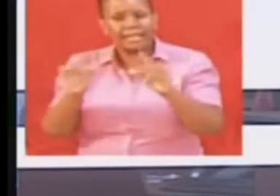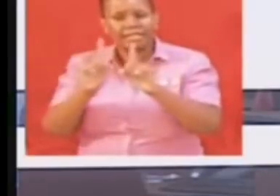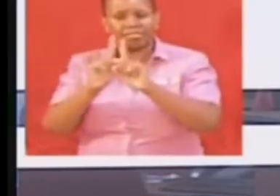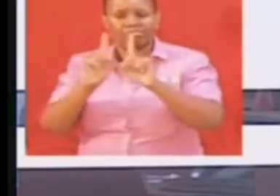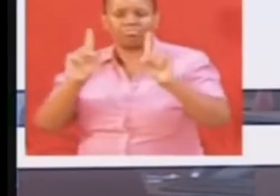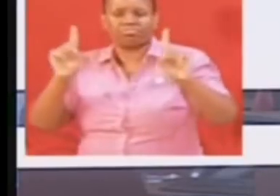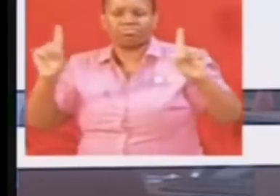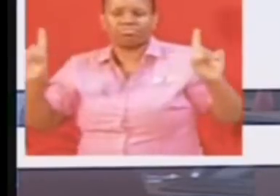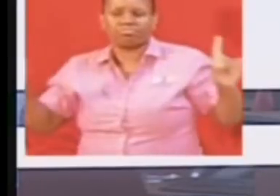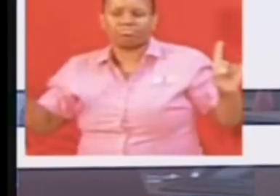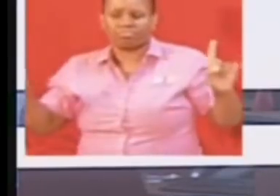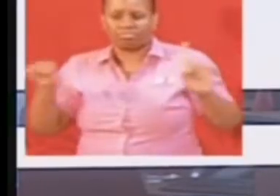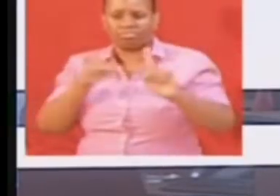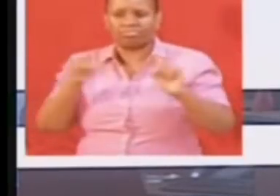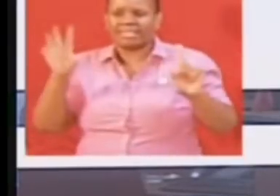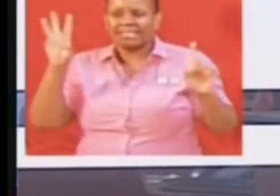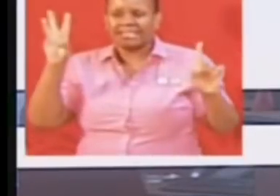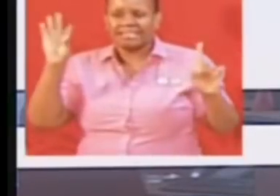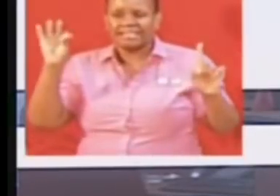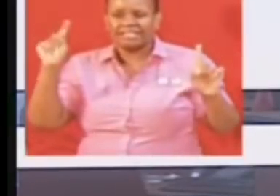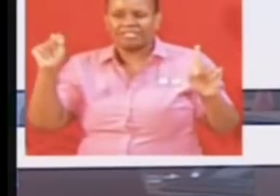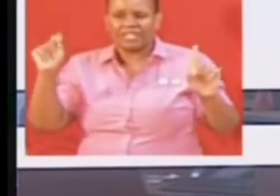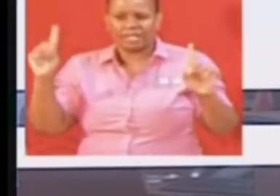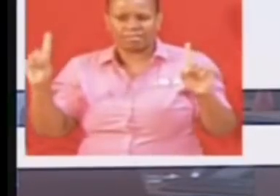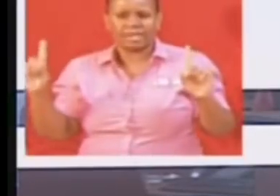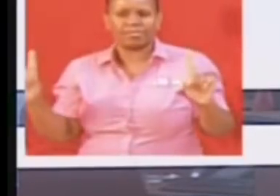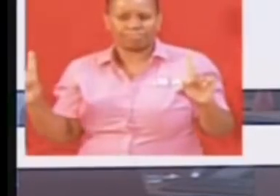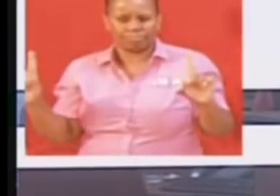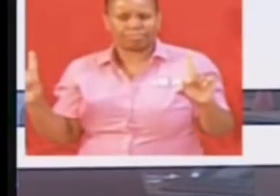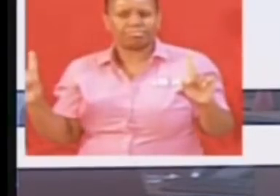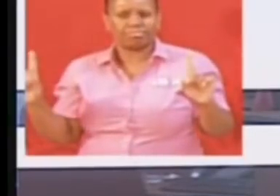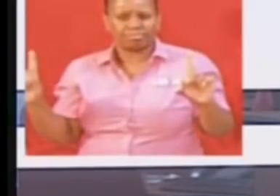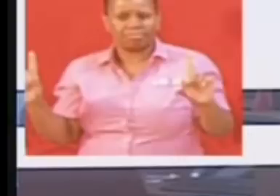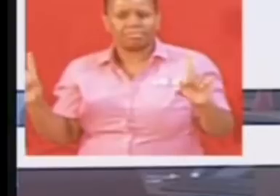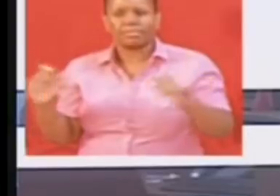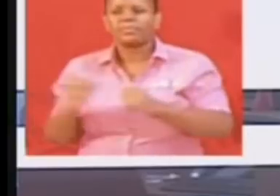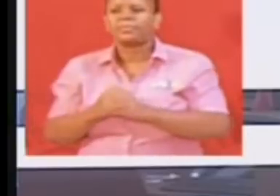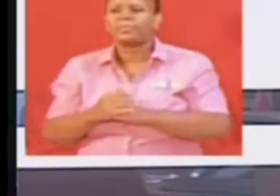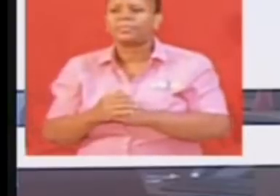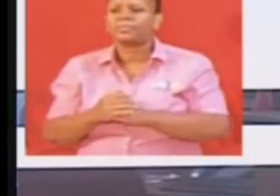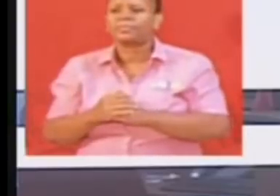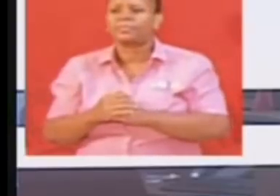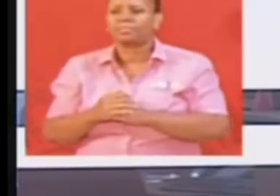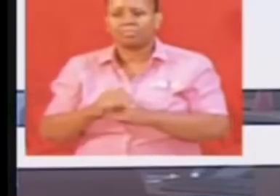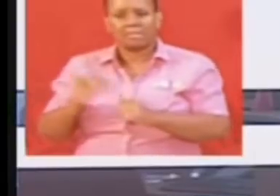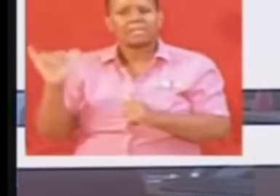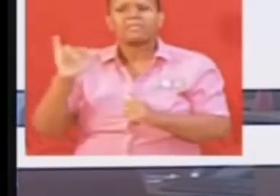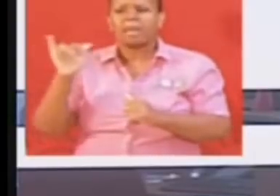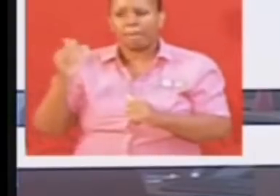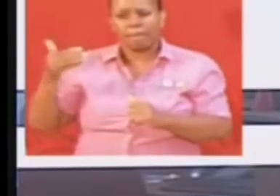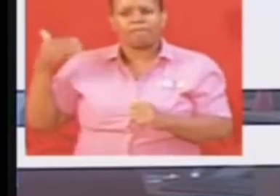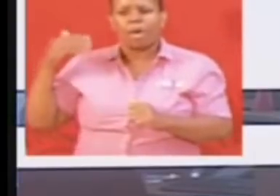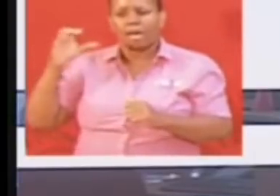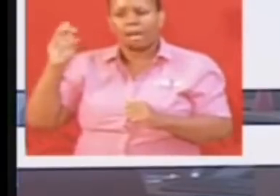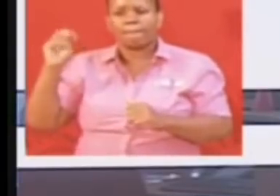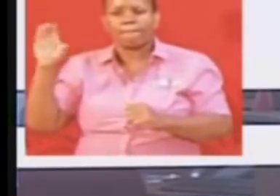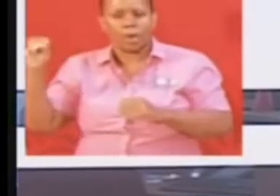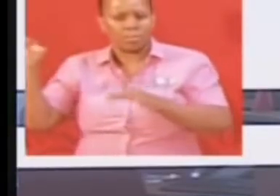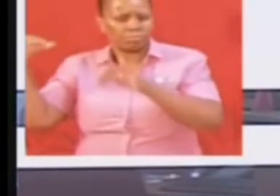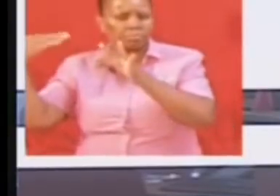the capacity to test, and we have been able to test samples, and the samples that are